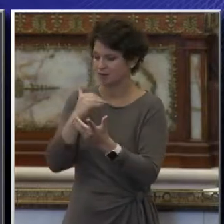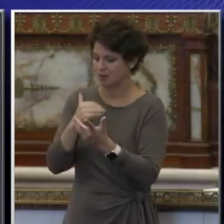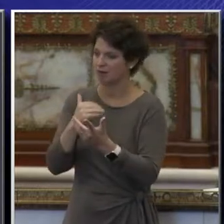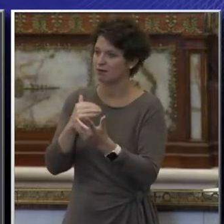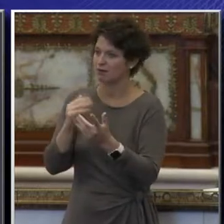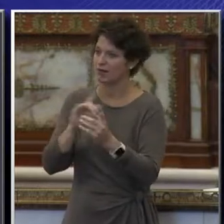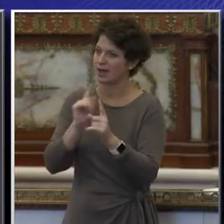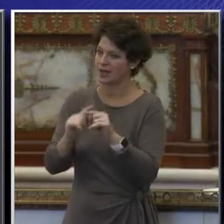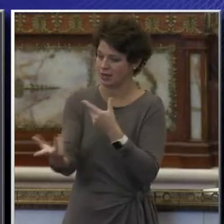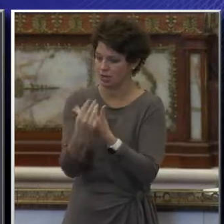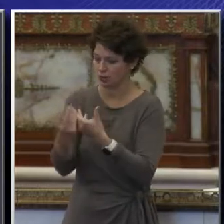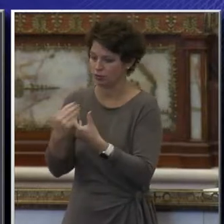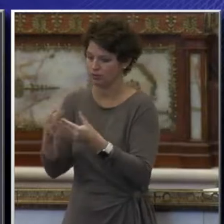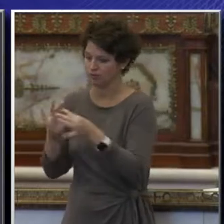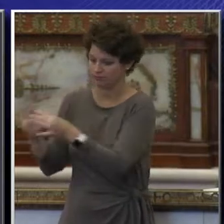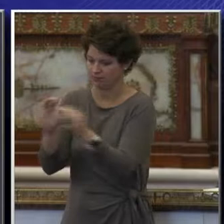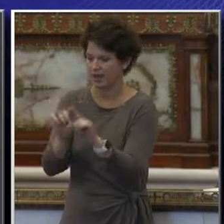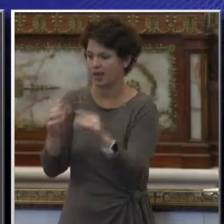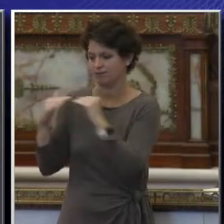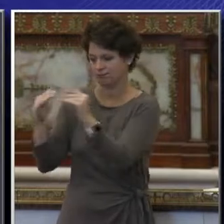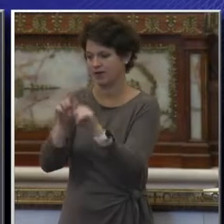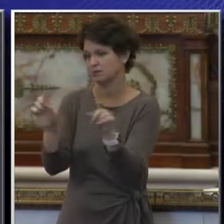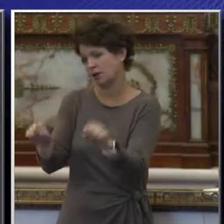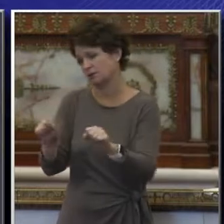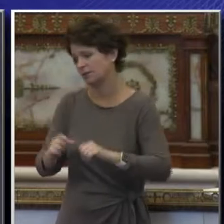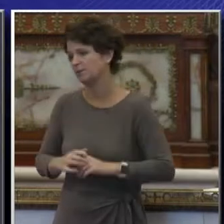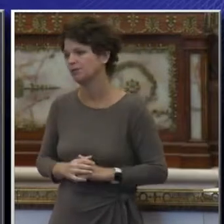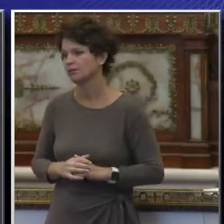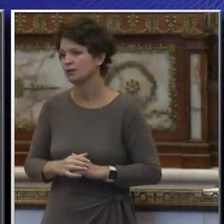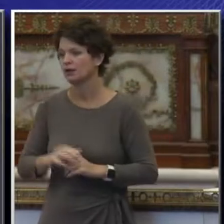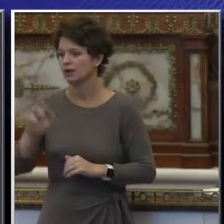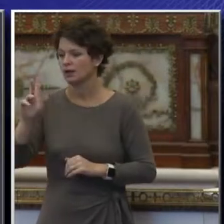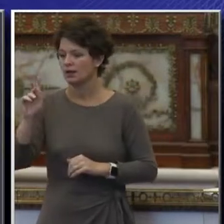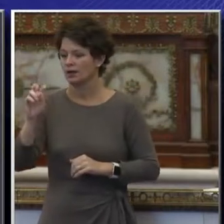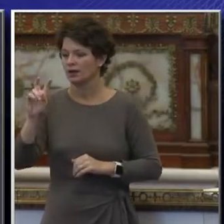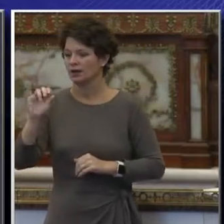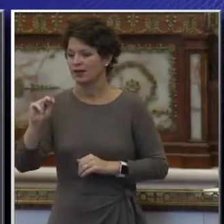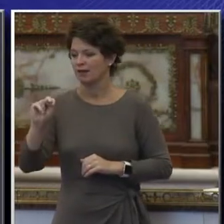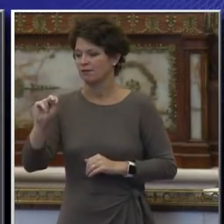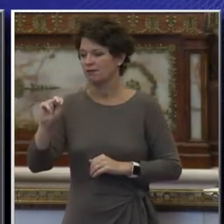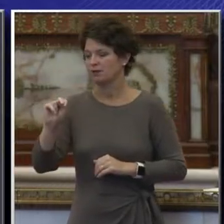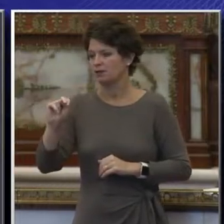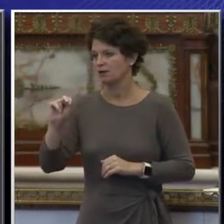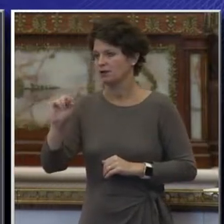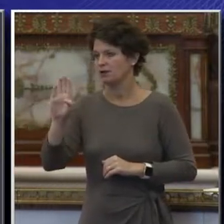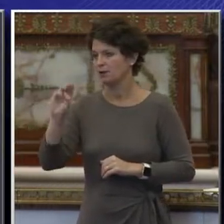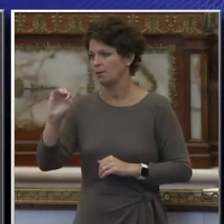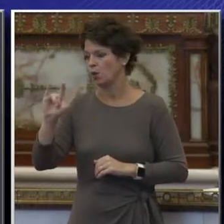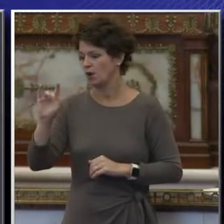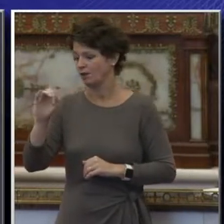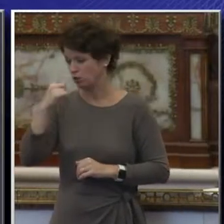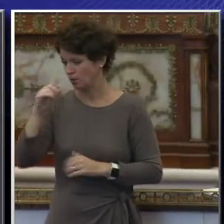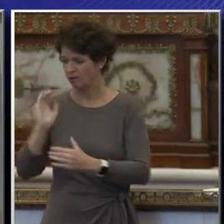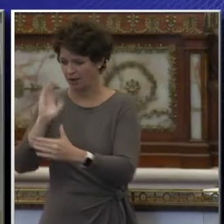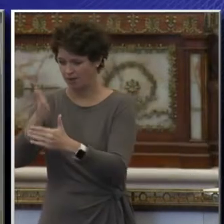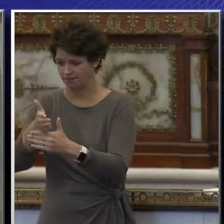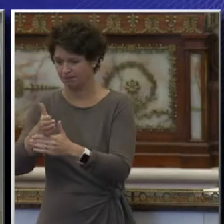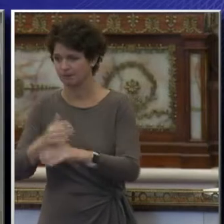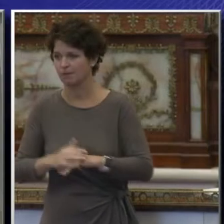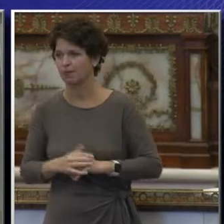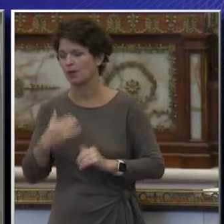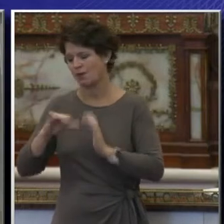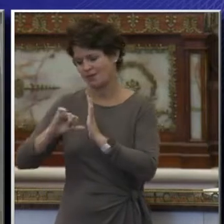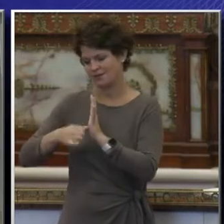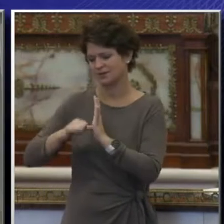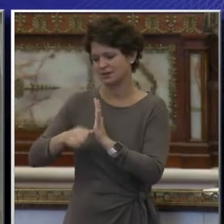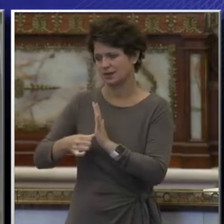and inclusive as possible. This is Kevin Boyle. If I could just interject here for a second, I just want to emphasize